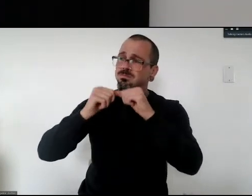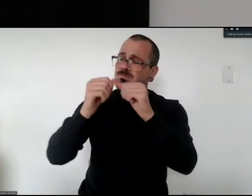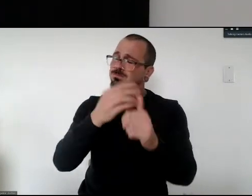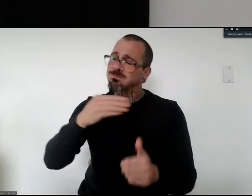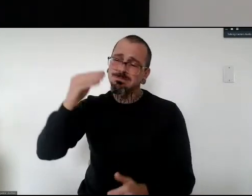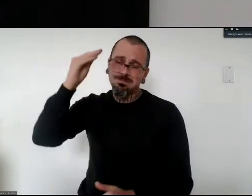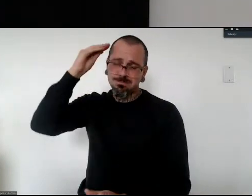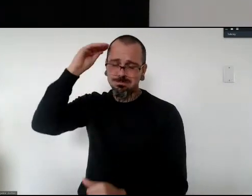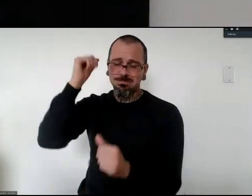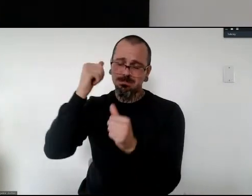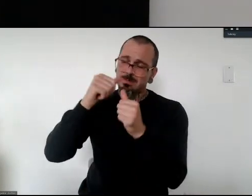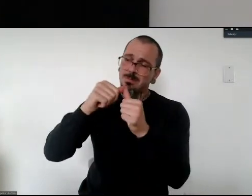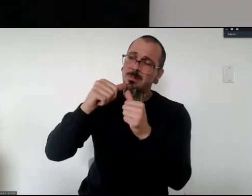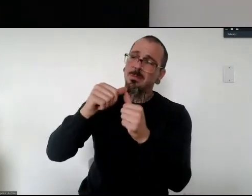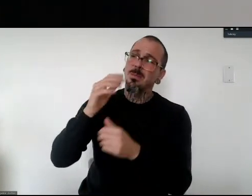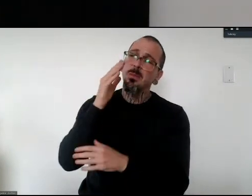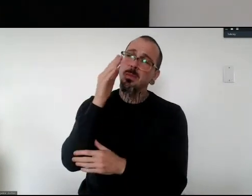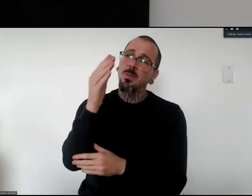memory,